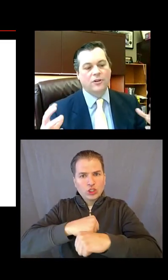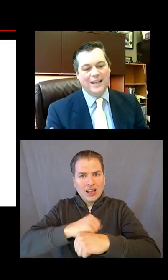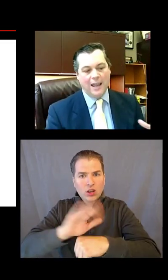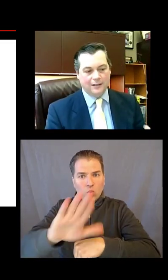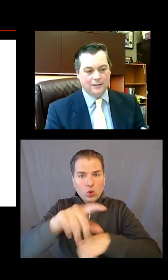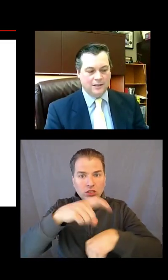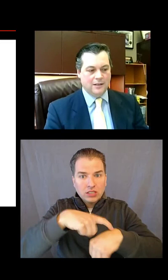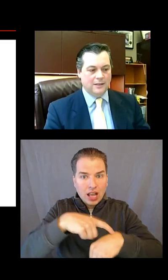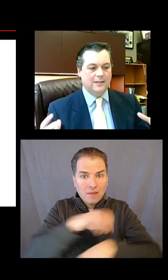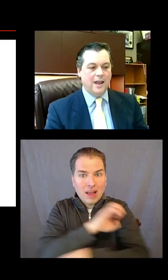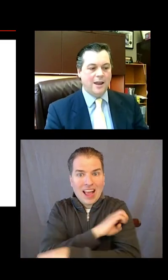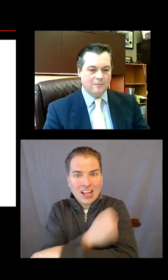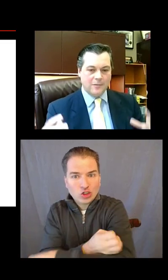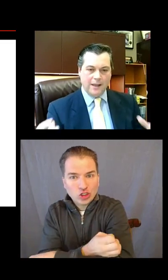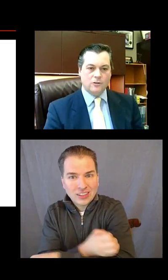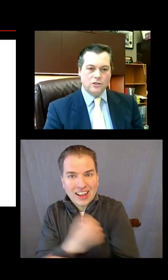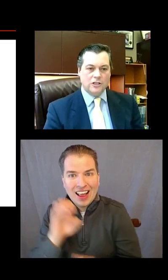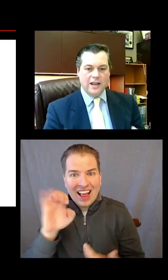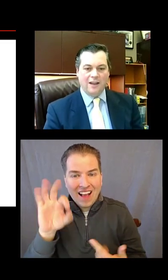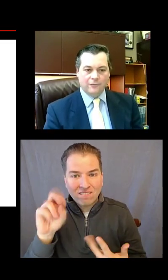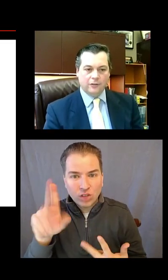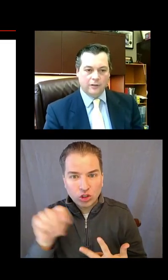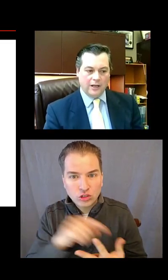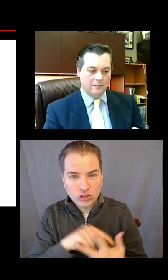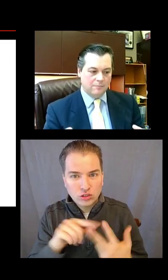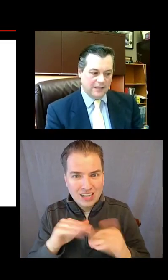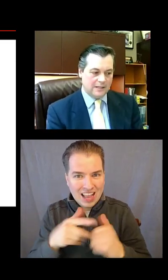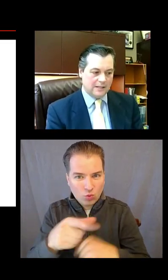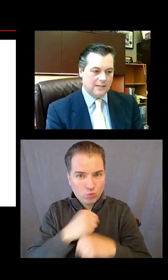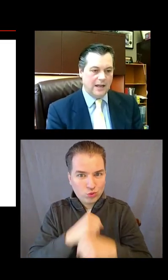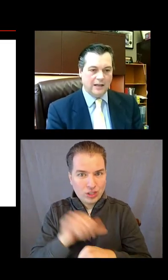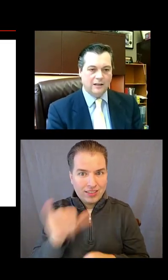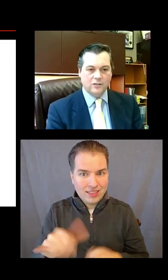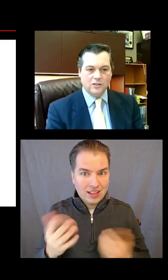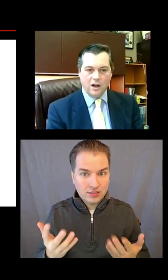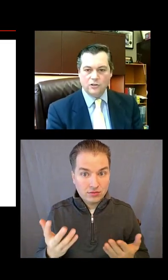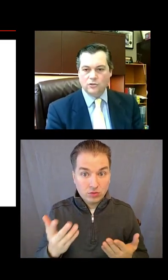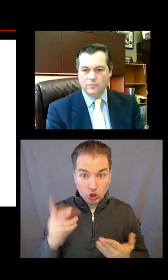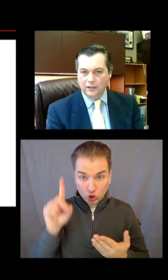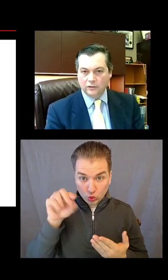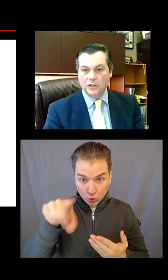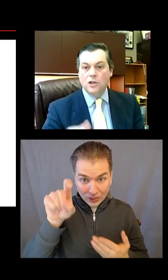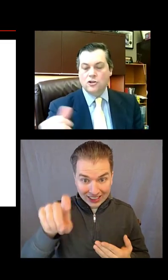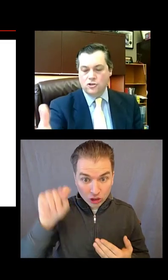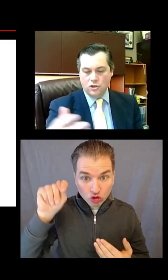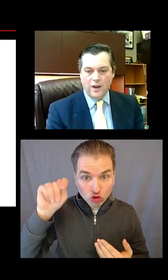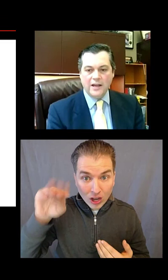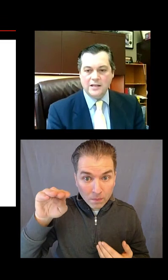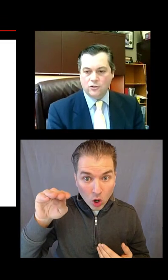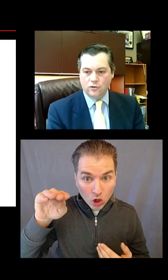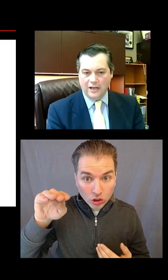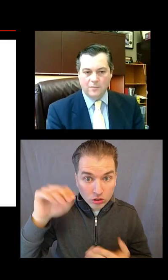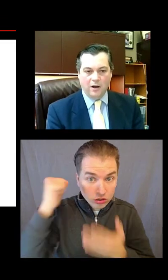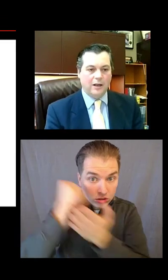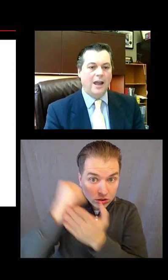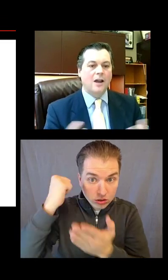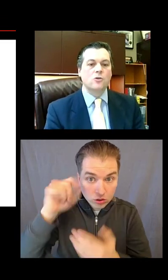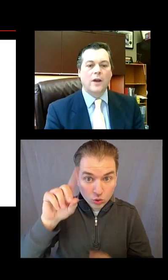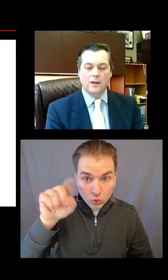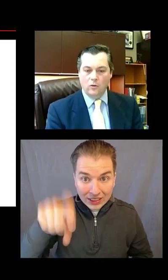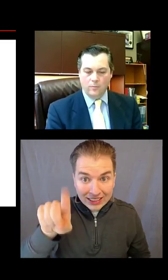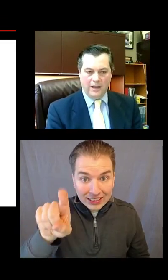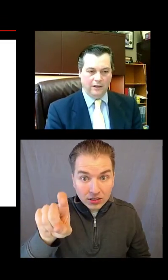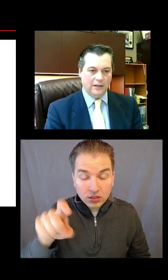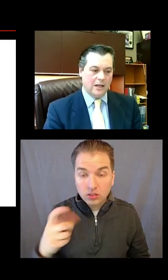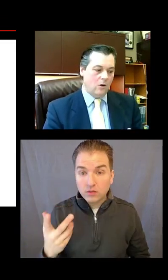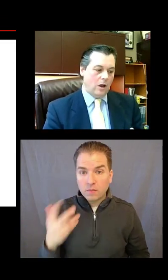I protect the time, energy, effort, and the business that I have started to build? Do I need a trademark? How do